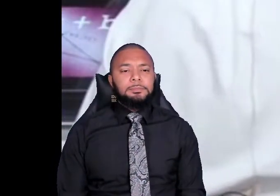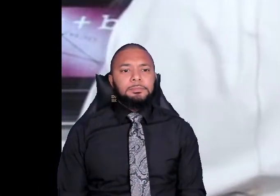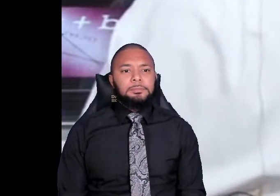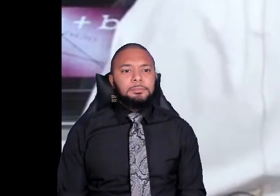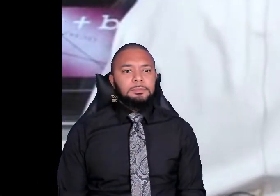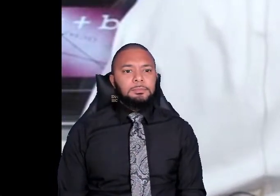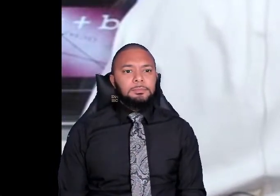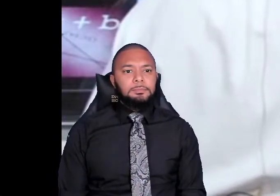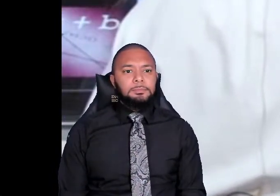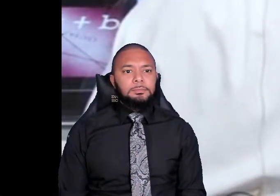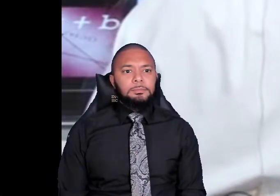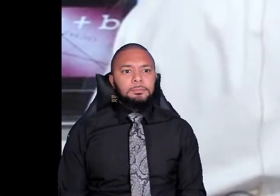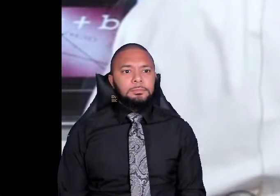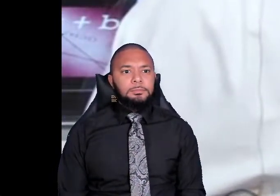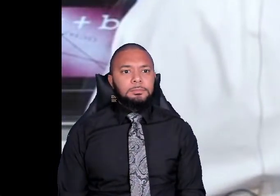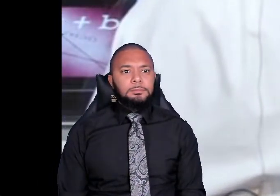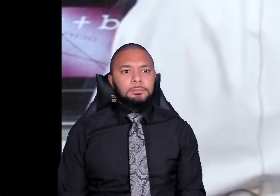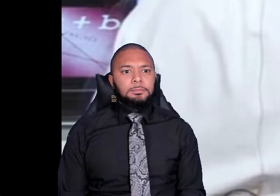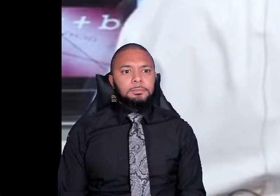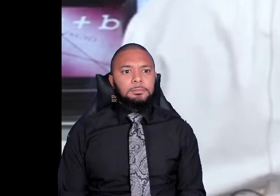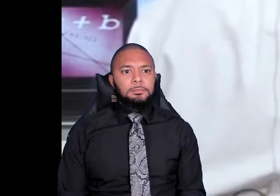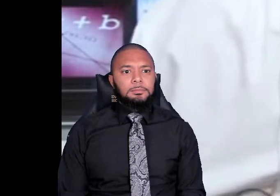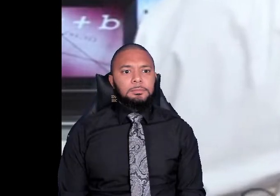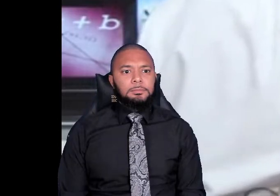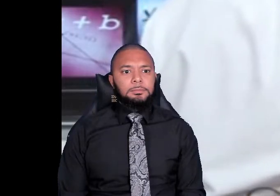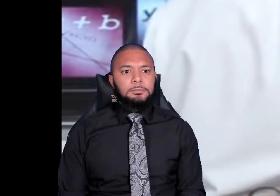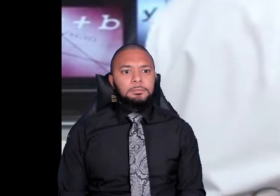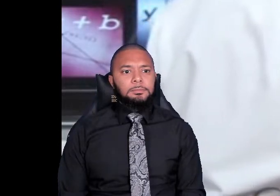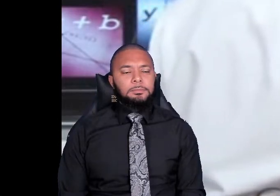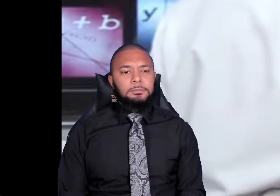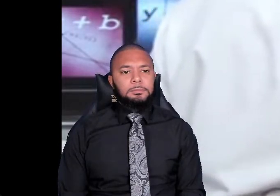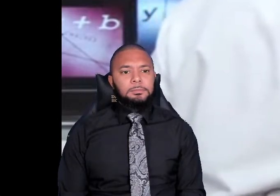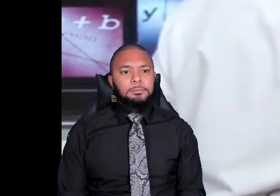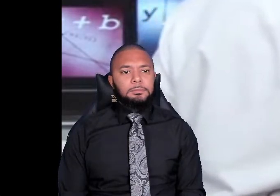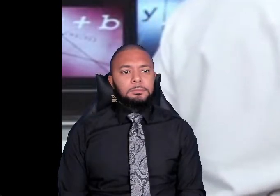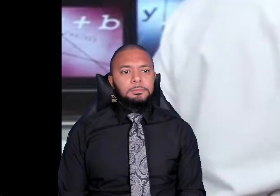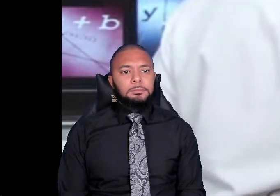So I get 18x plus 30y